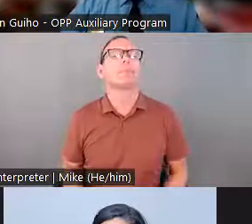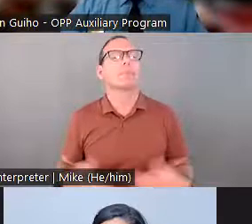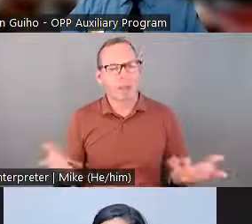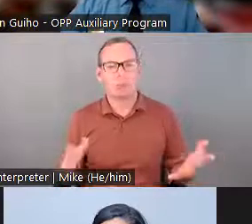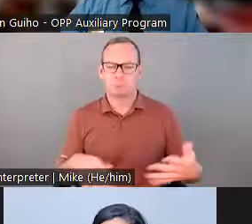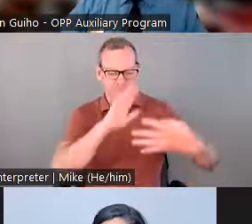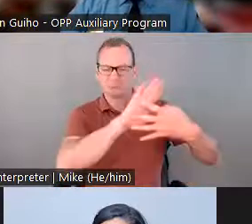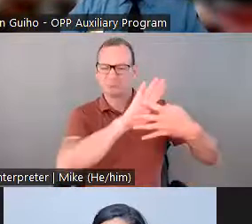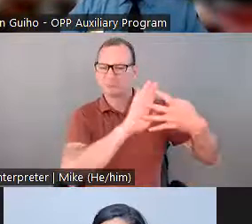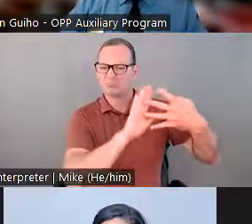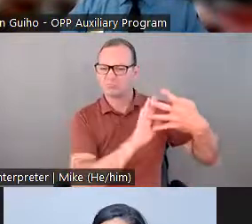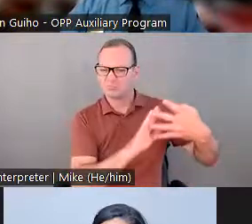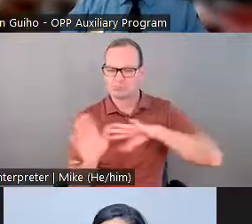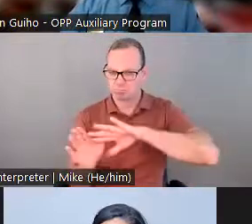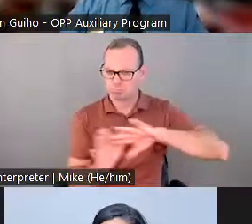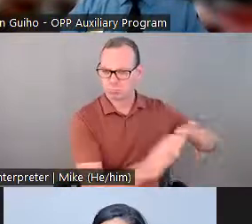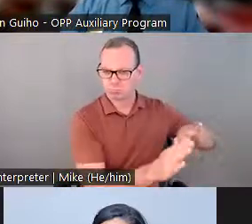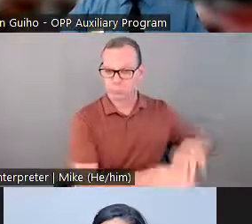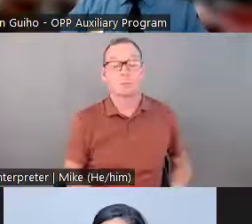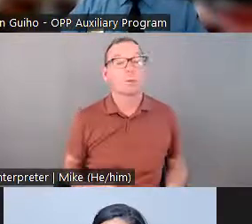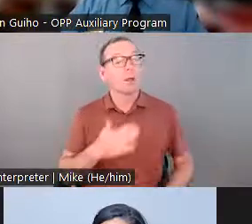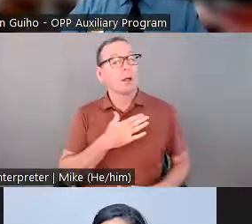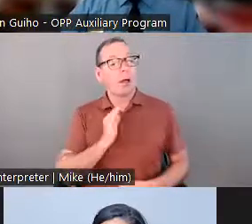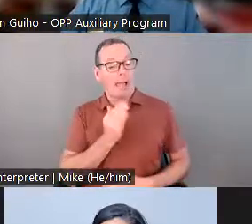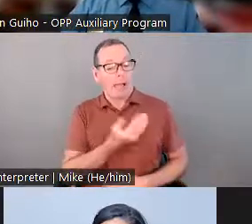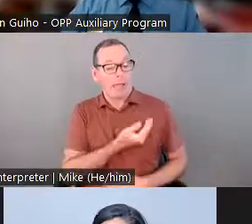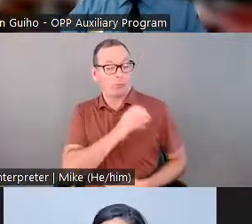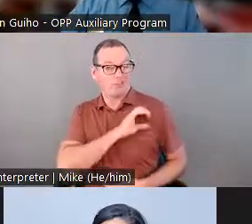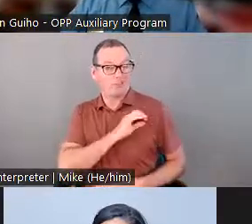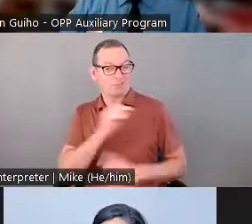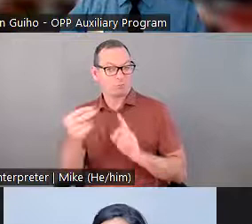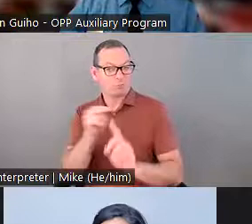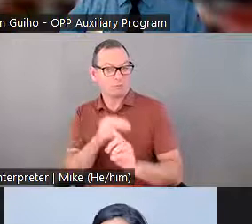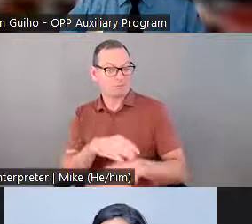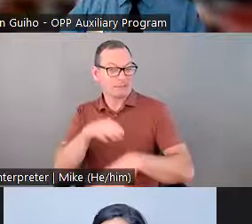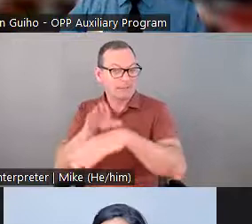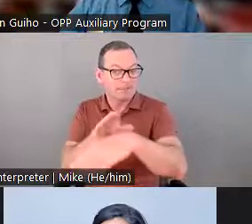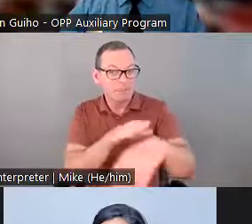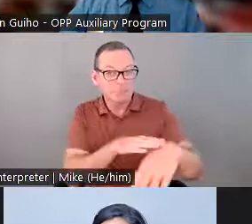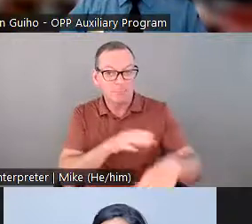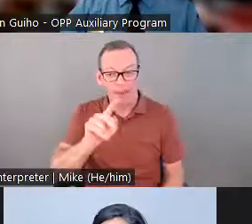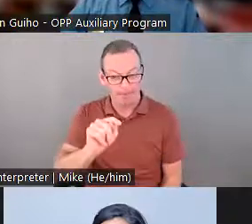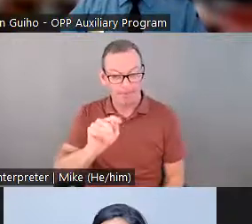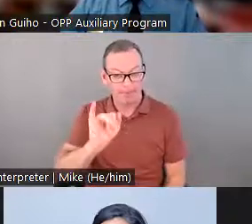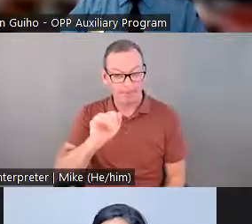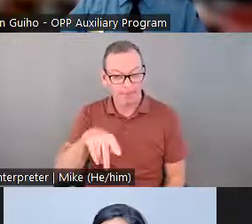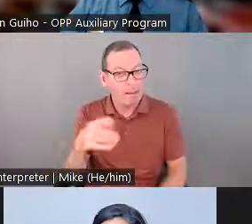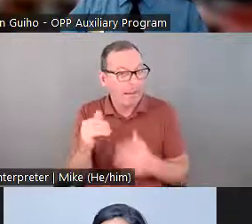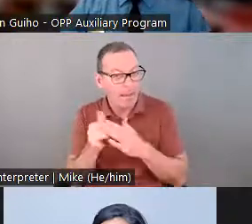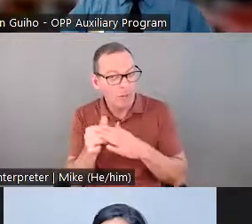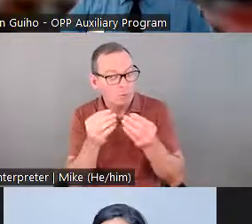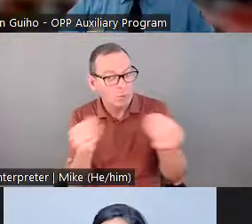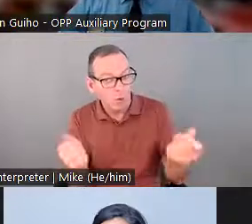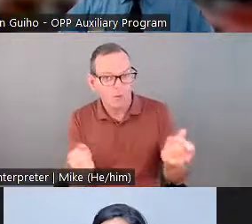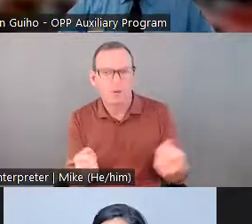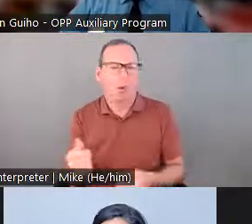very difficult. We have a lot of power in our hands to deal with people calling